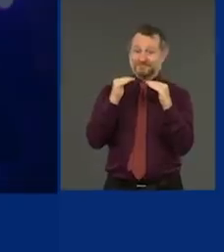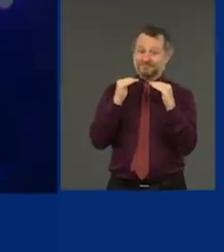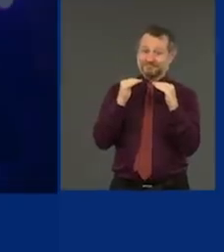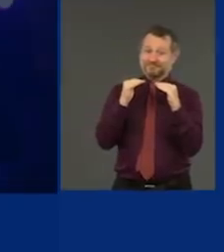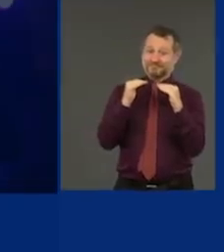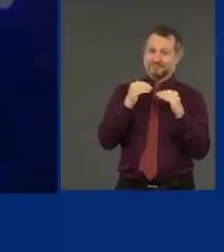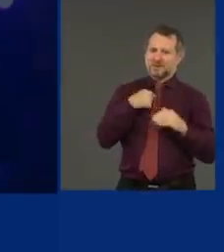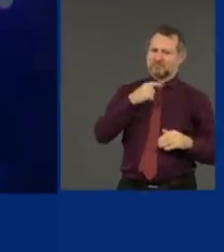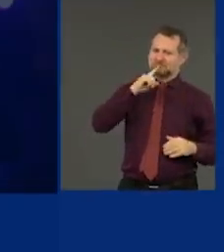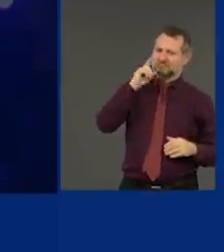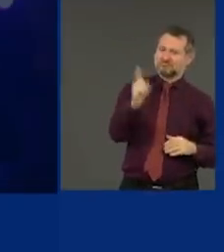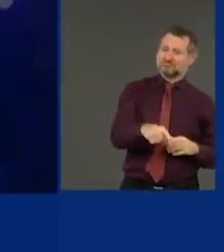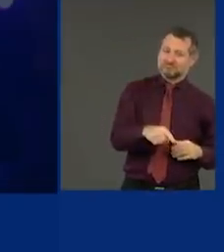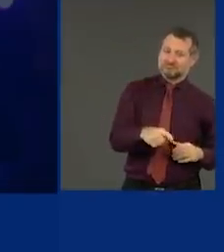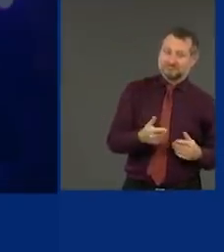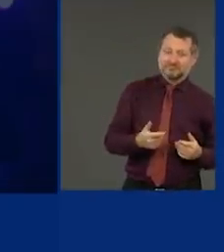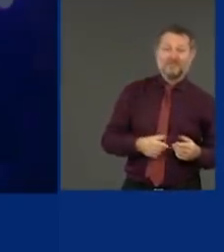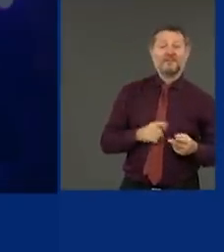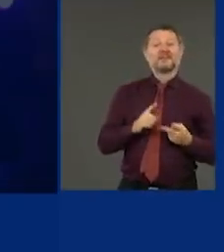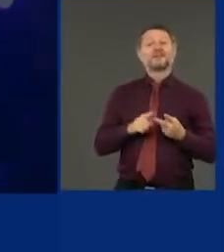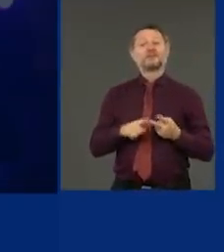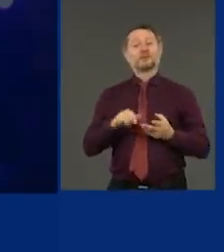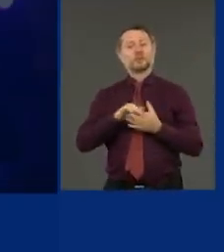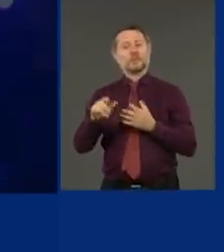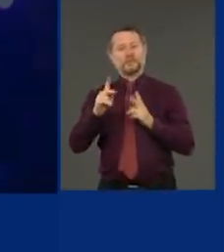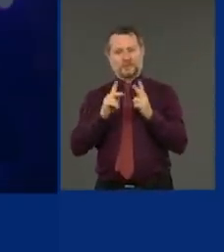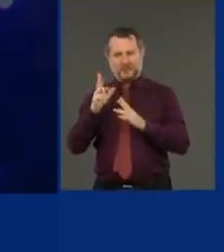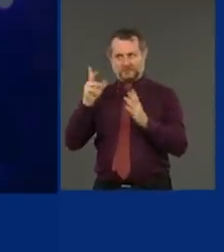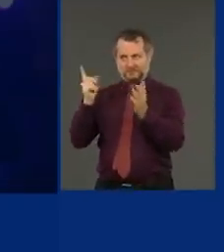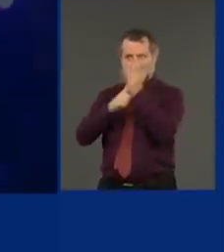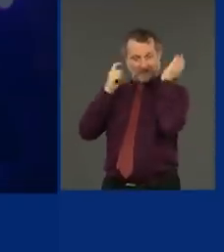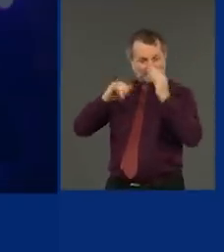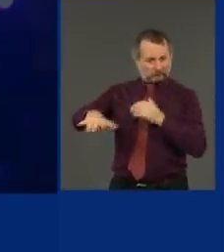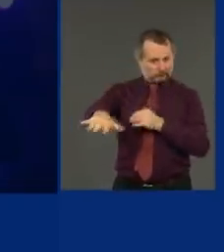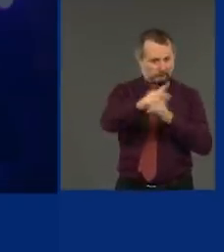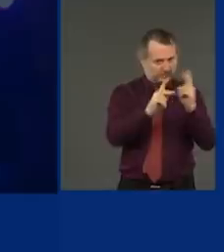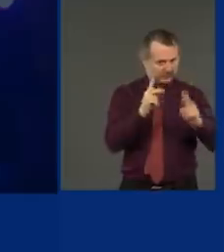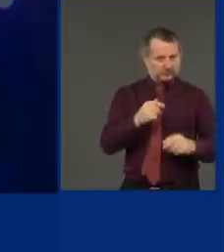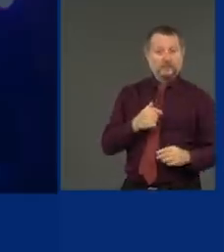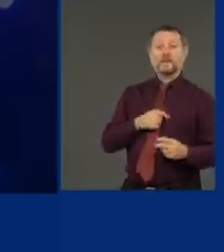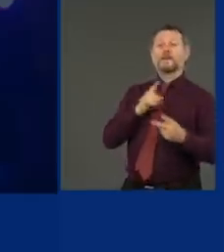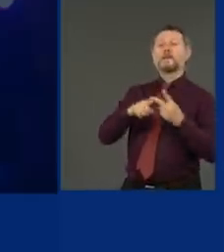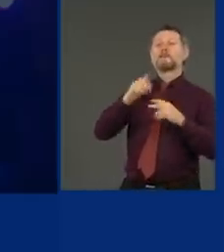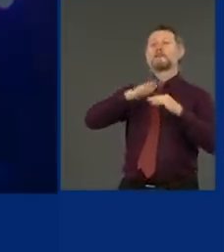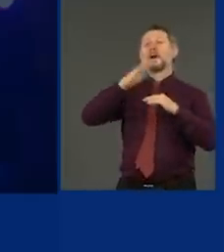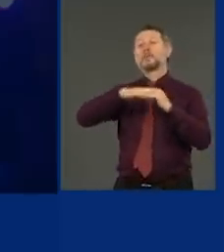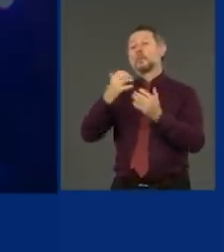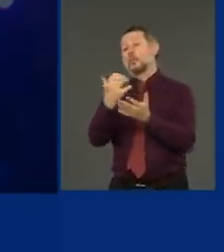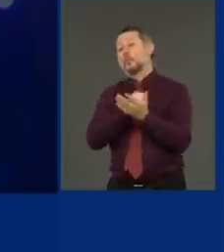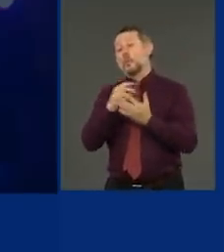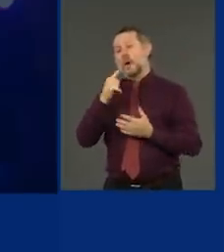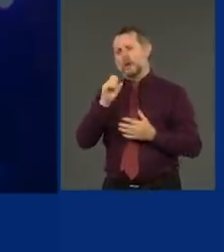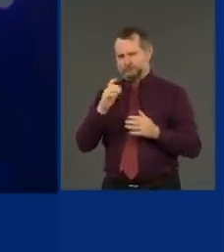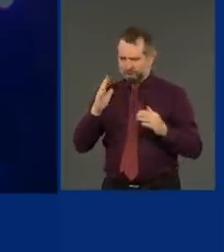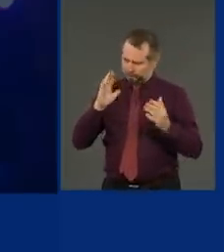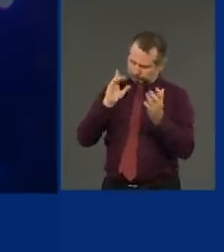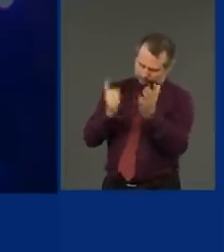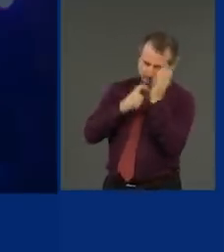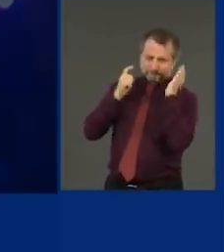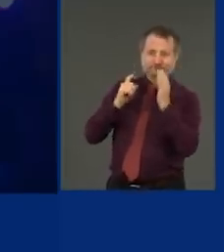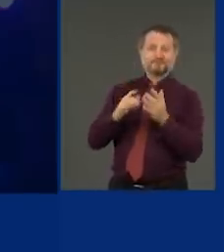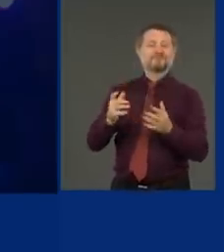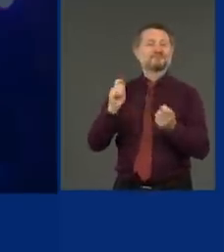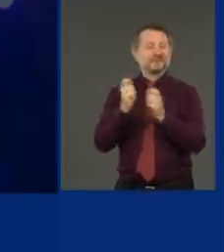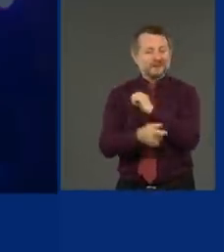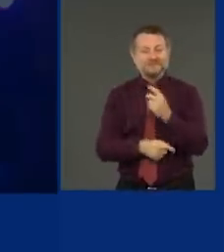raise the minimum wage? When the people stood up and said, we demand raising the minimum wage. When did we pass gun safety?